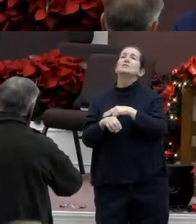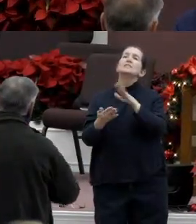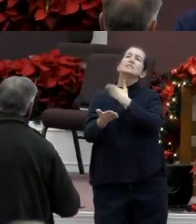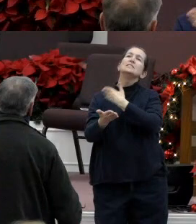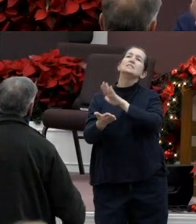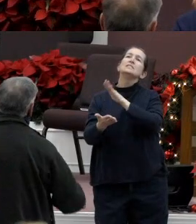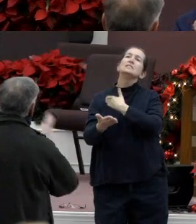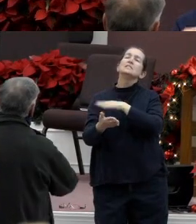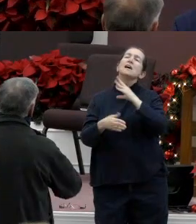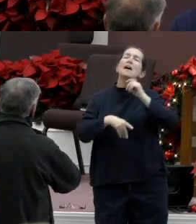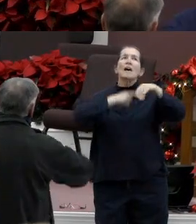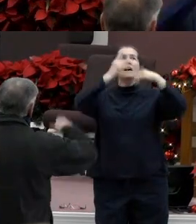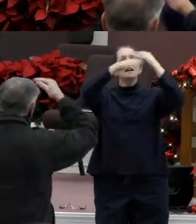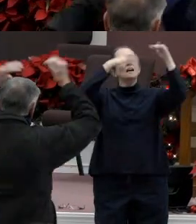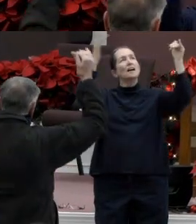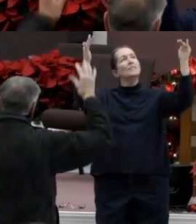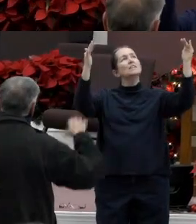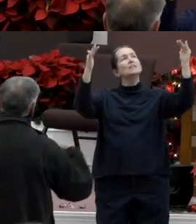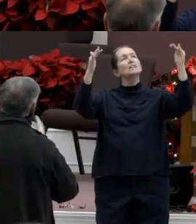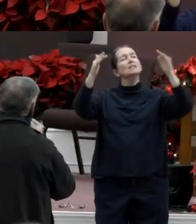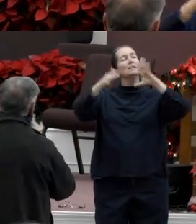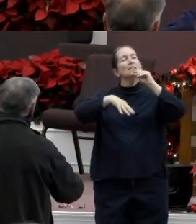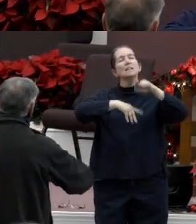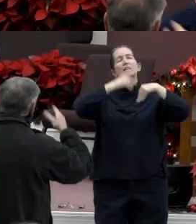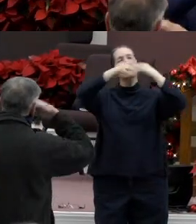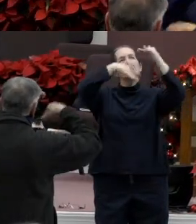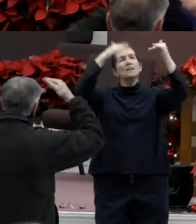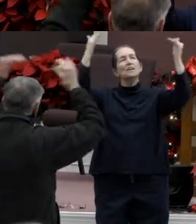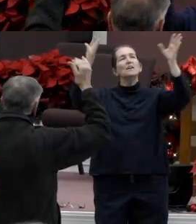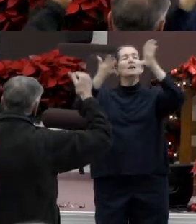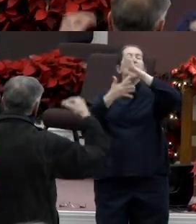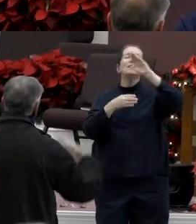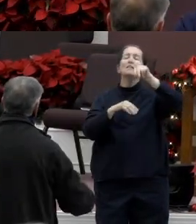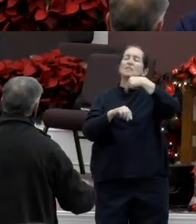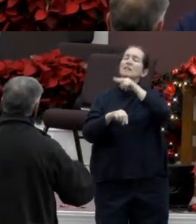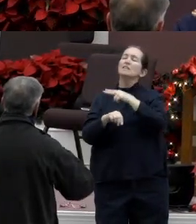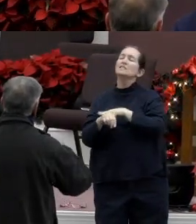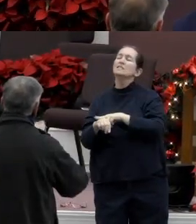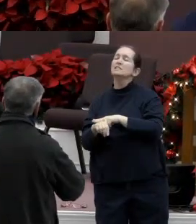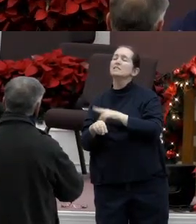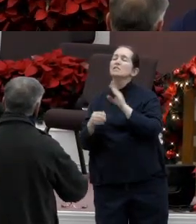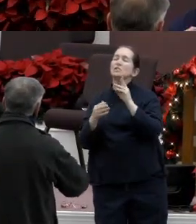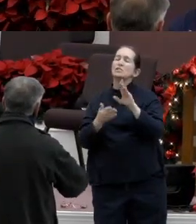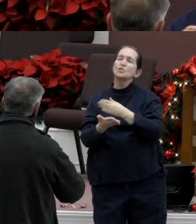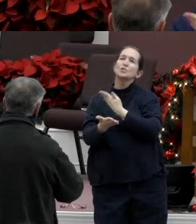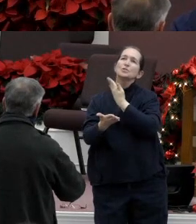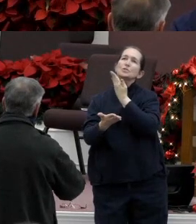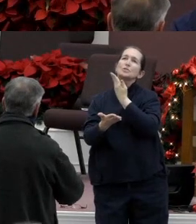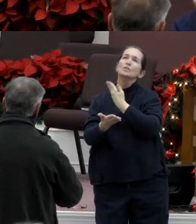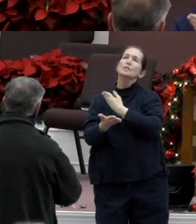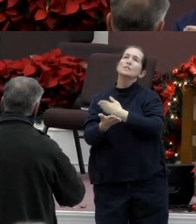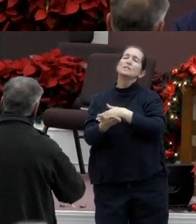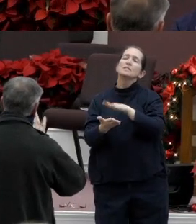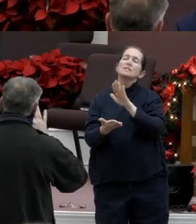nature sing, and heaven and earth and